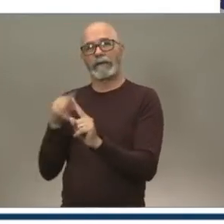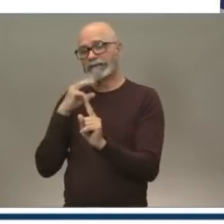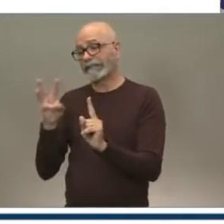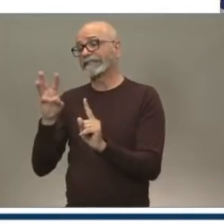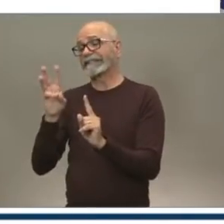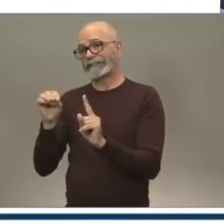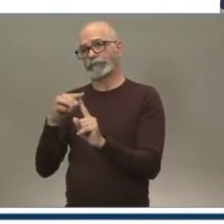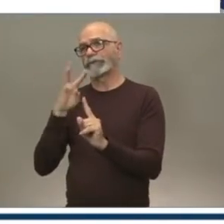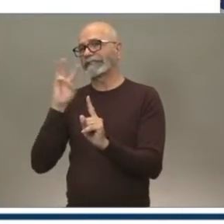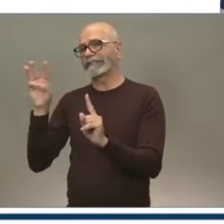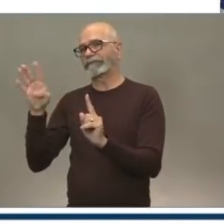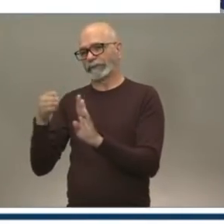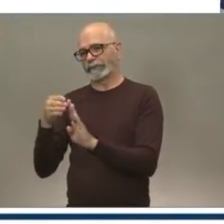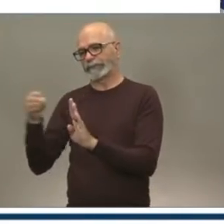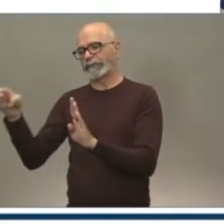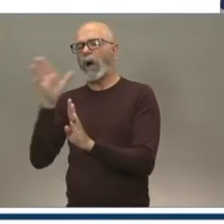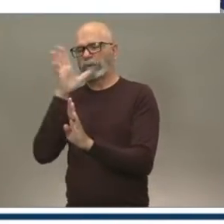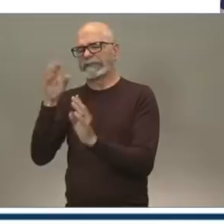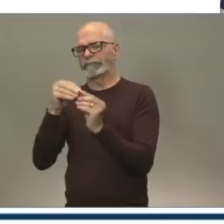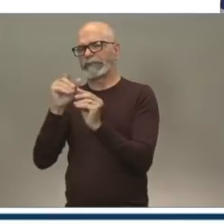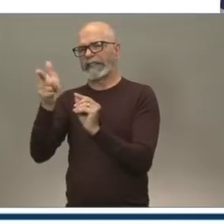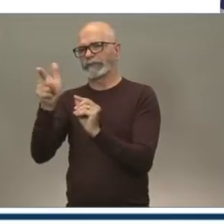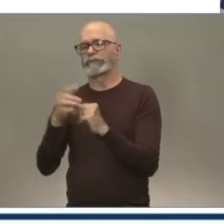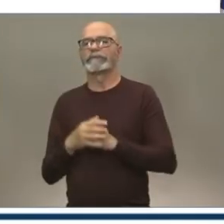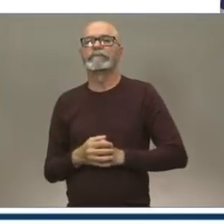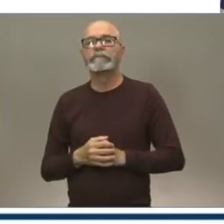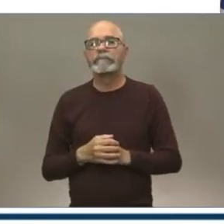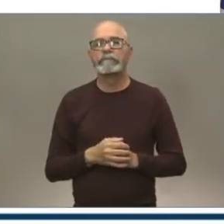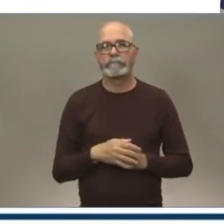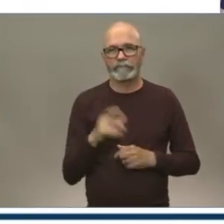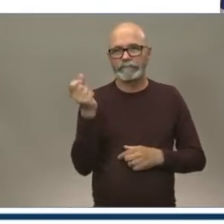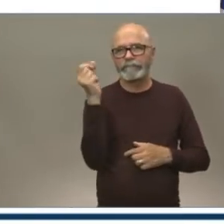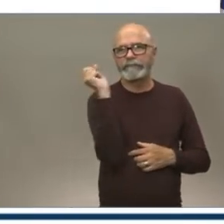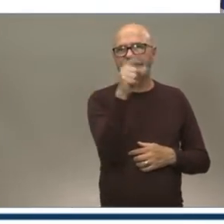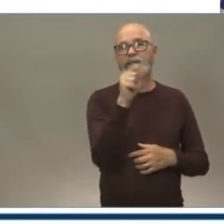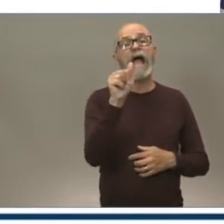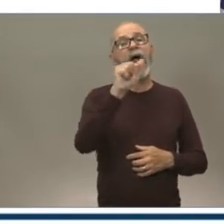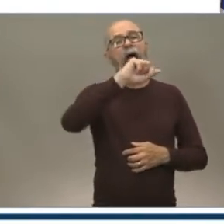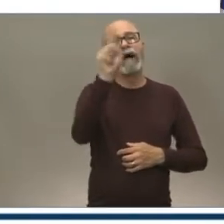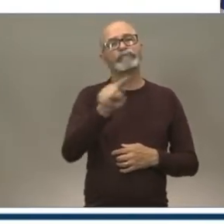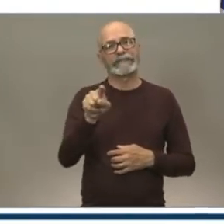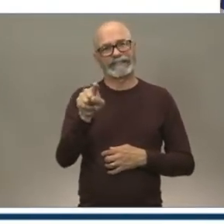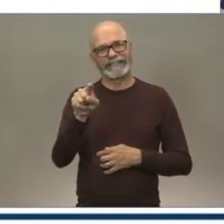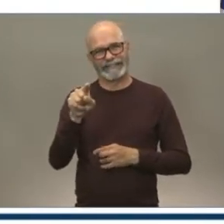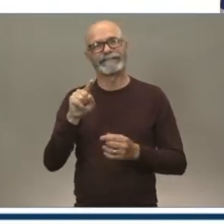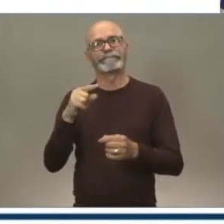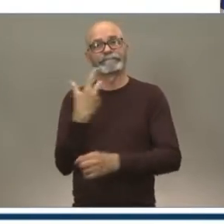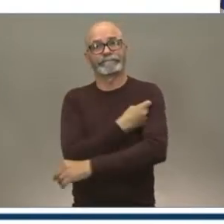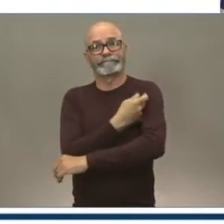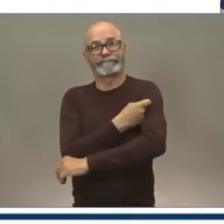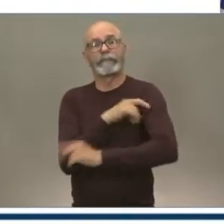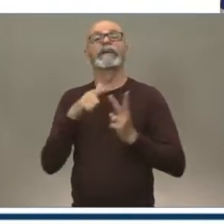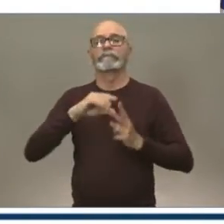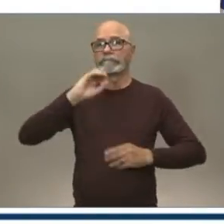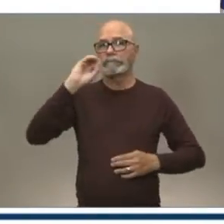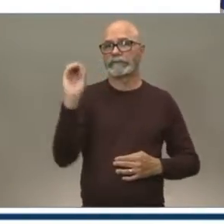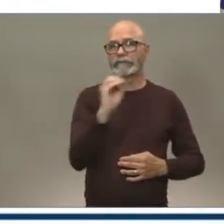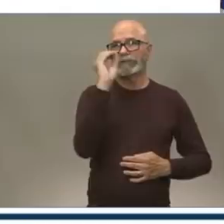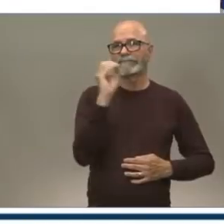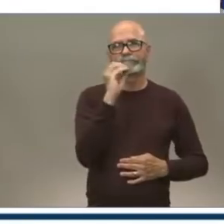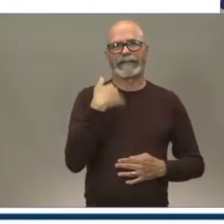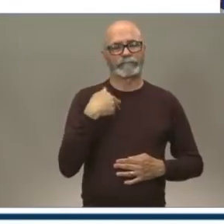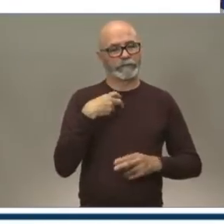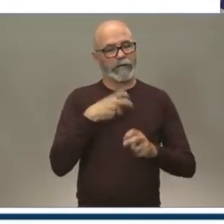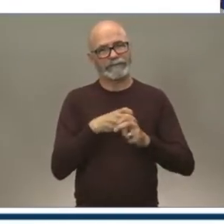the AstraZeneca, it appears that Ontario is having difficult pickup on people getting